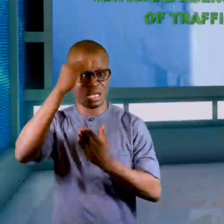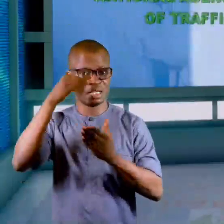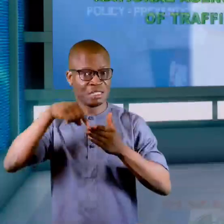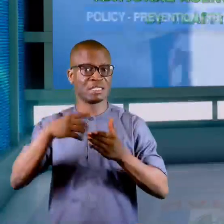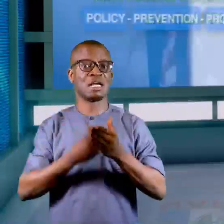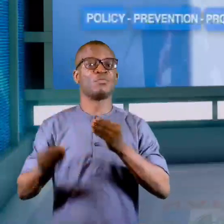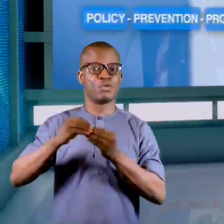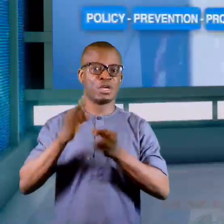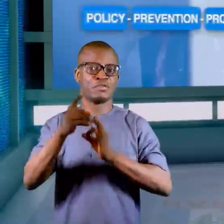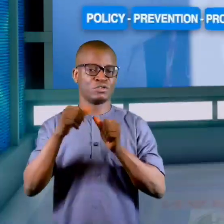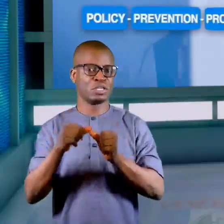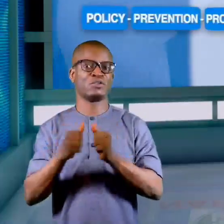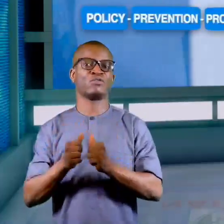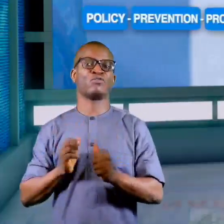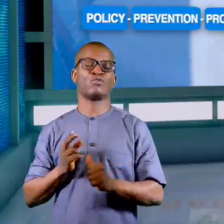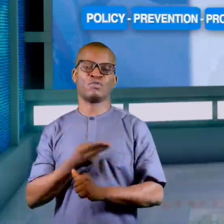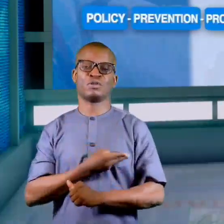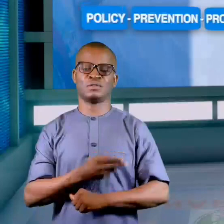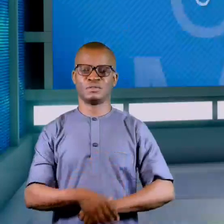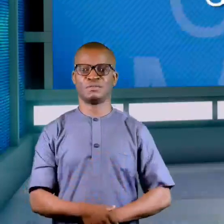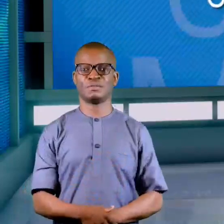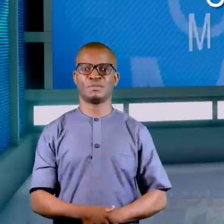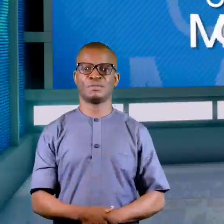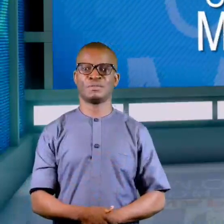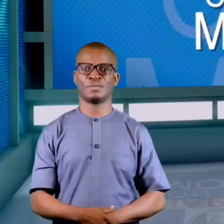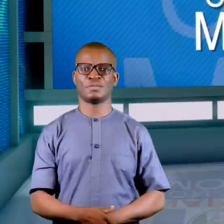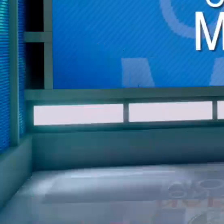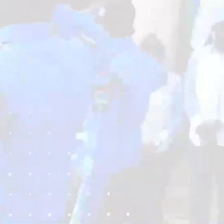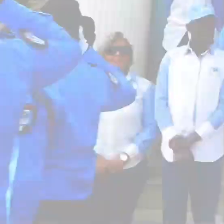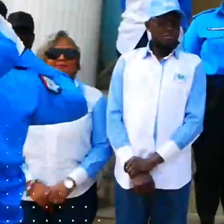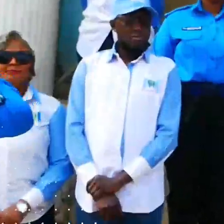about this and more if you stay with NAPTIP On The Move.